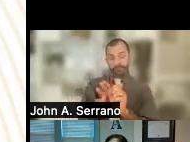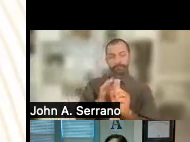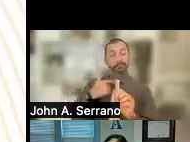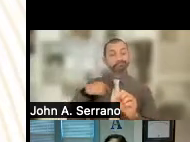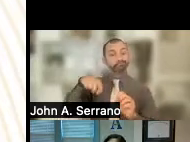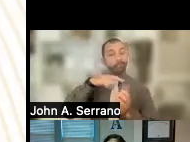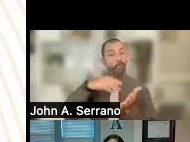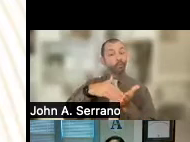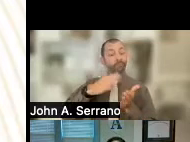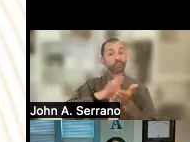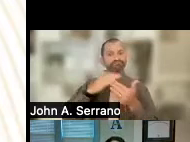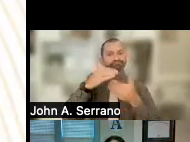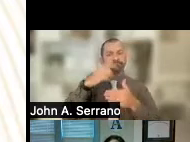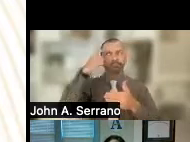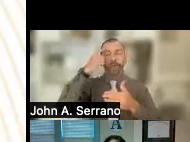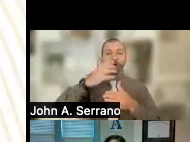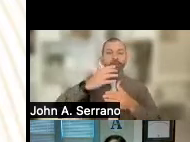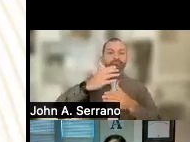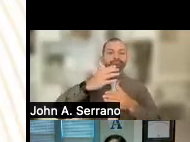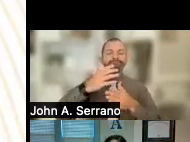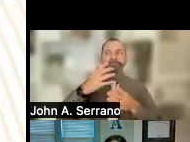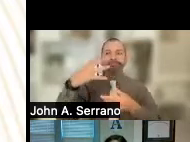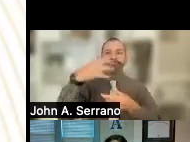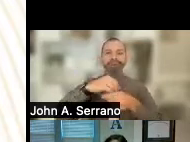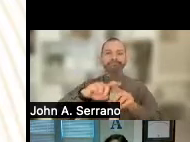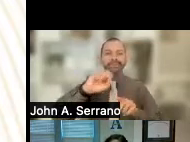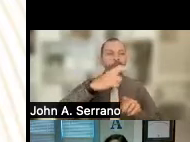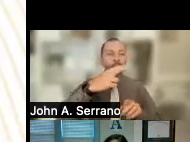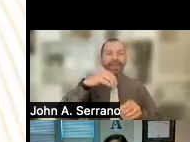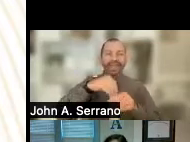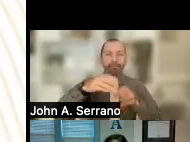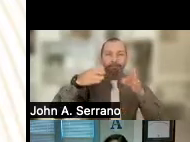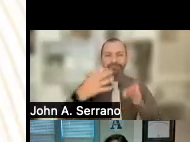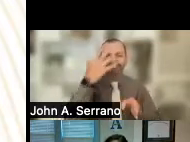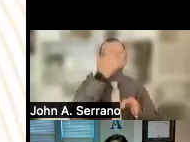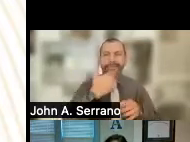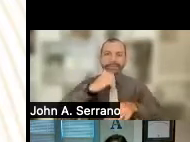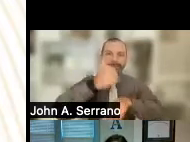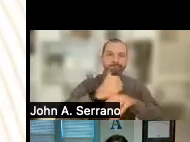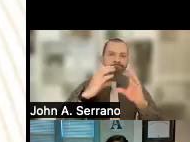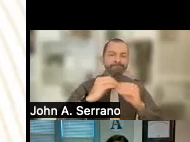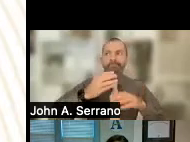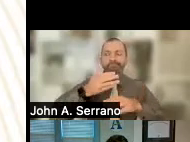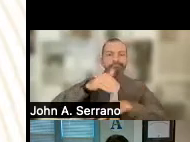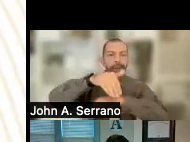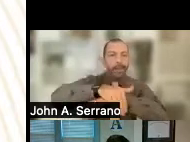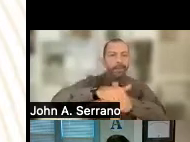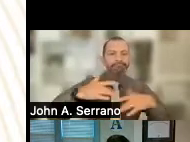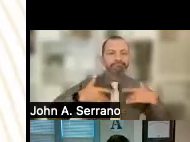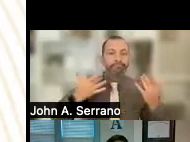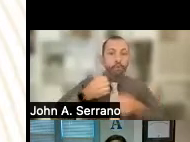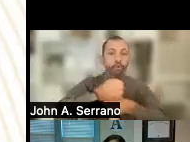lining. Pre-COVID, often schools were not really thinking about how to incorporate people. They were